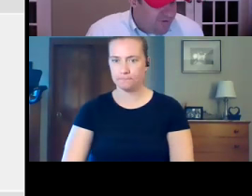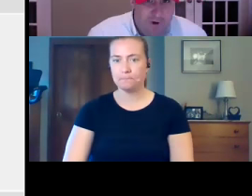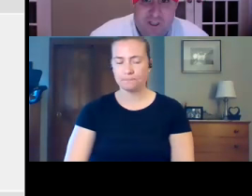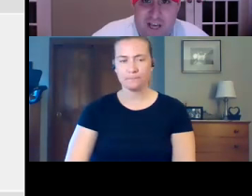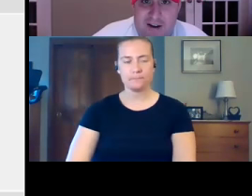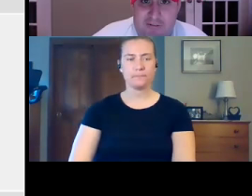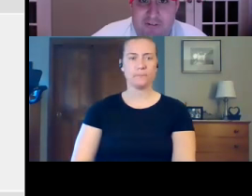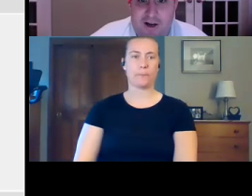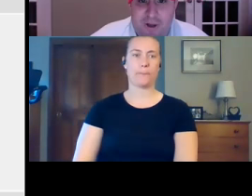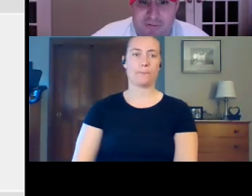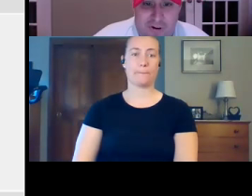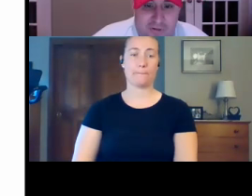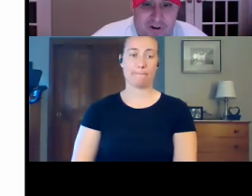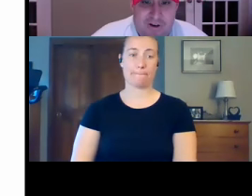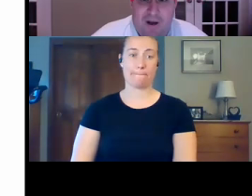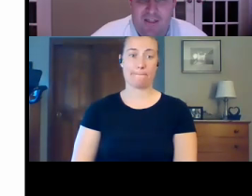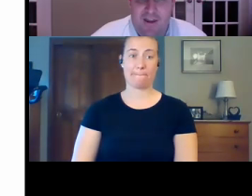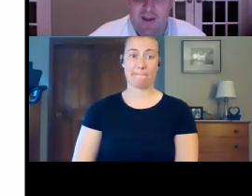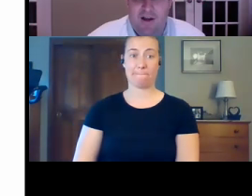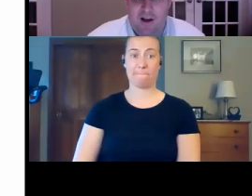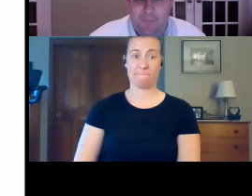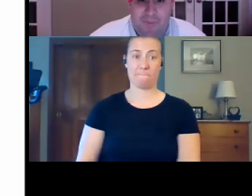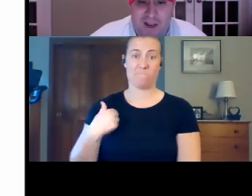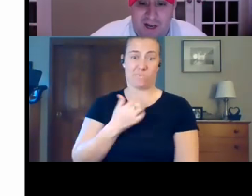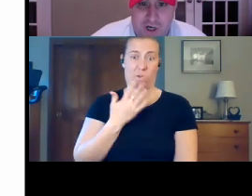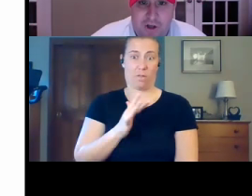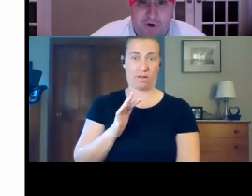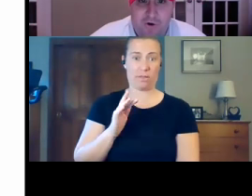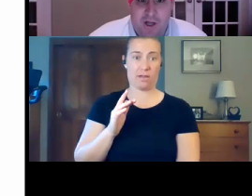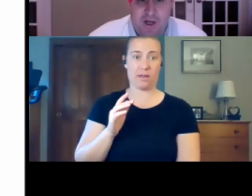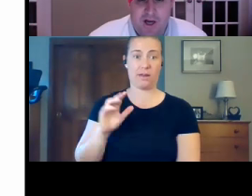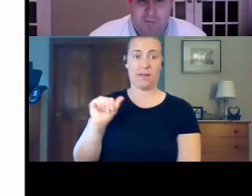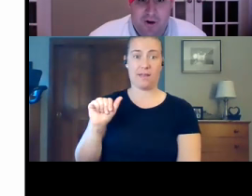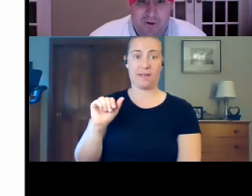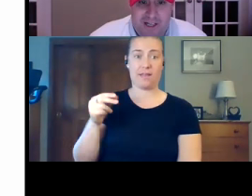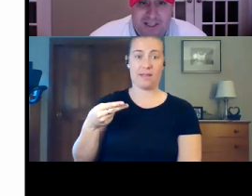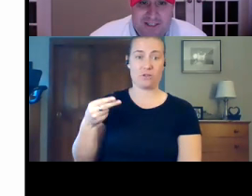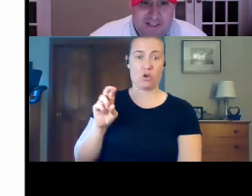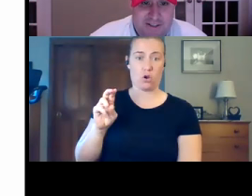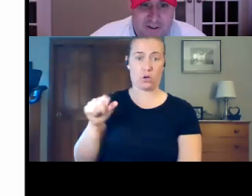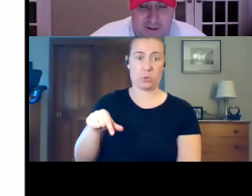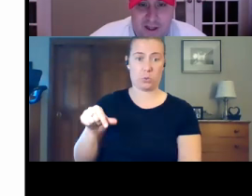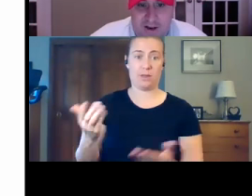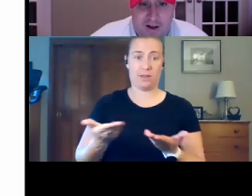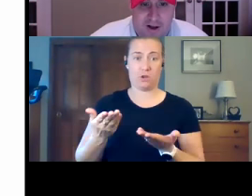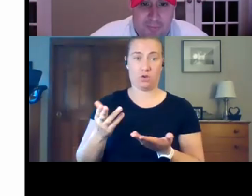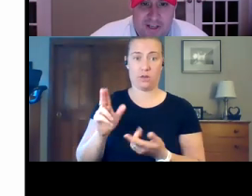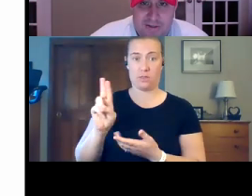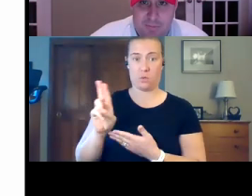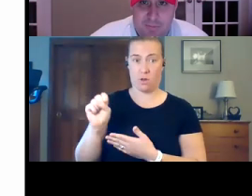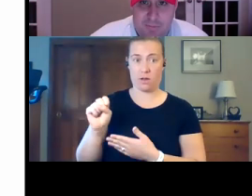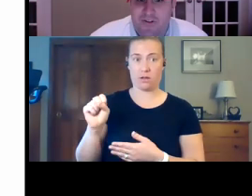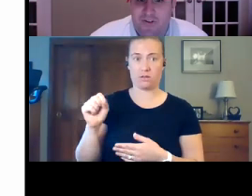good fortune to have an effort funded by the AHRQ here in the United States that